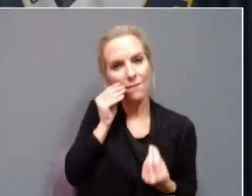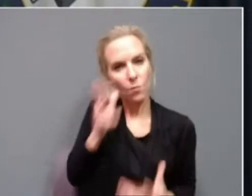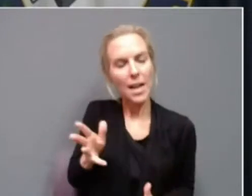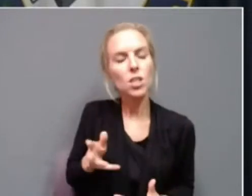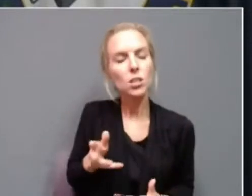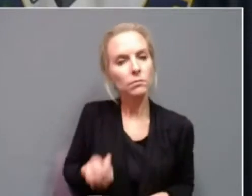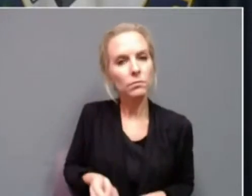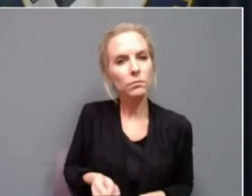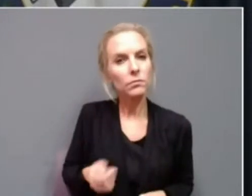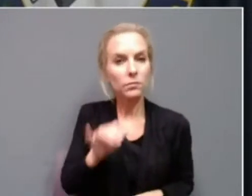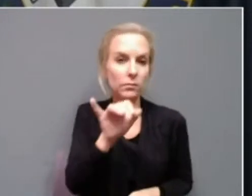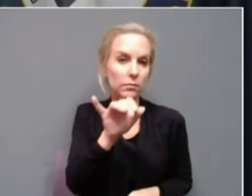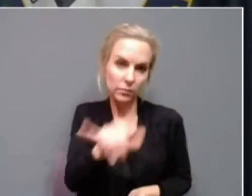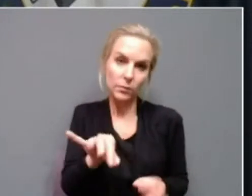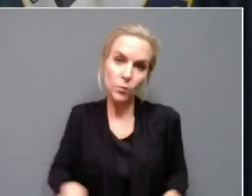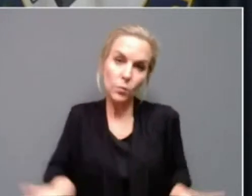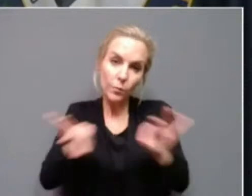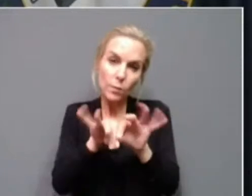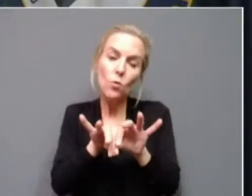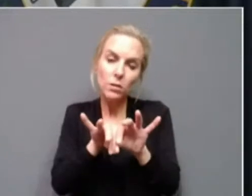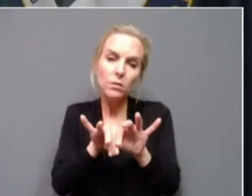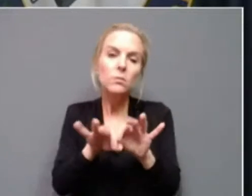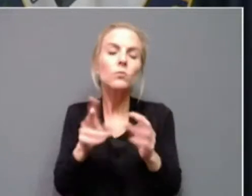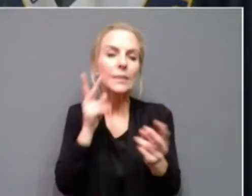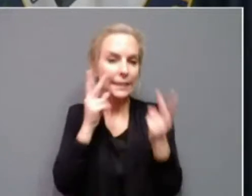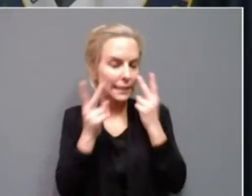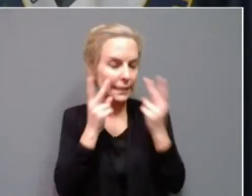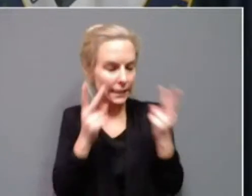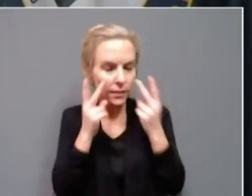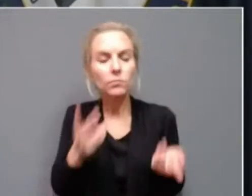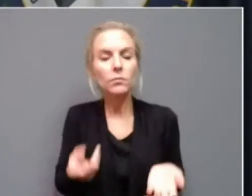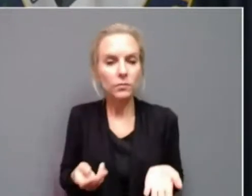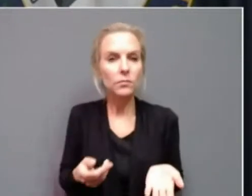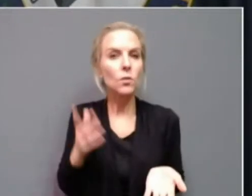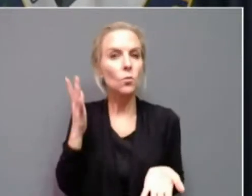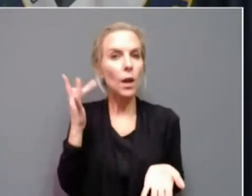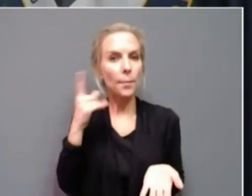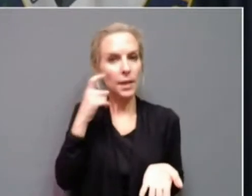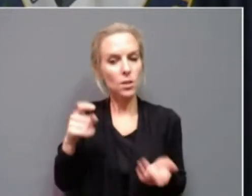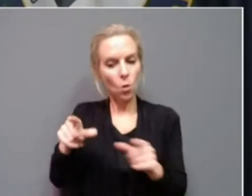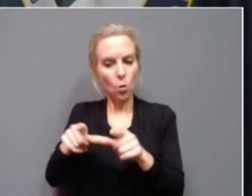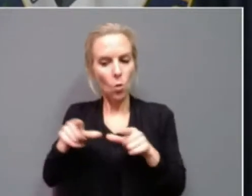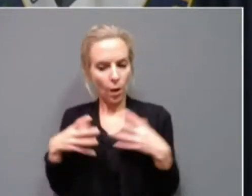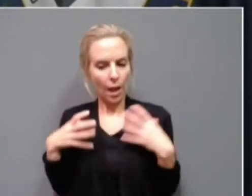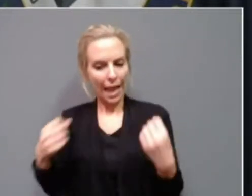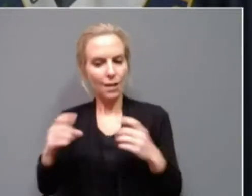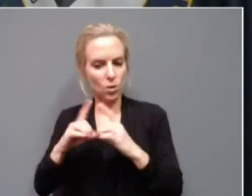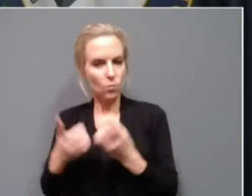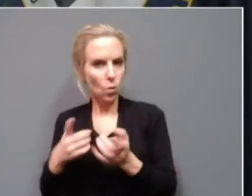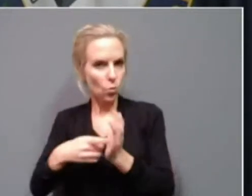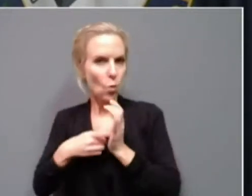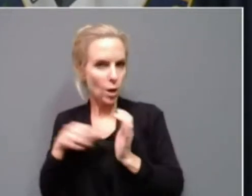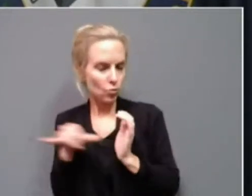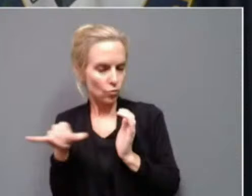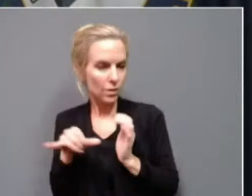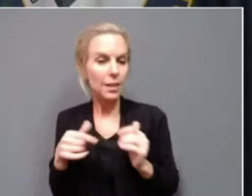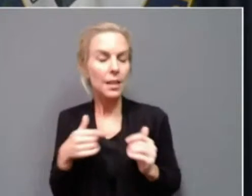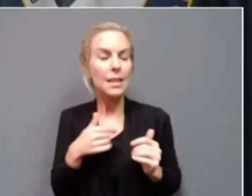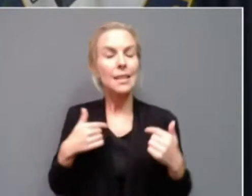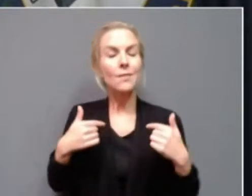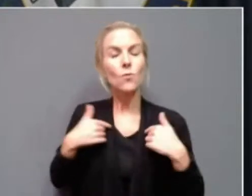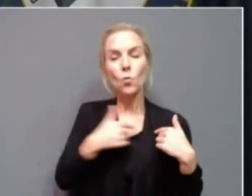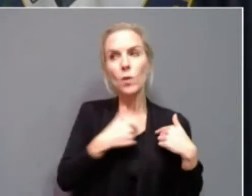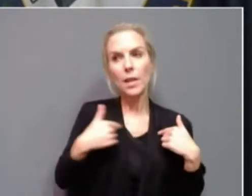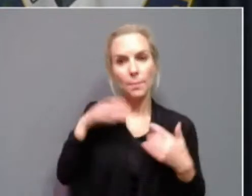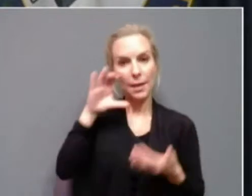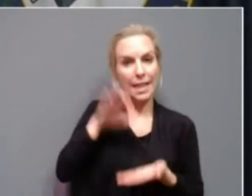So that's important. And we're seeing that because the local health department will require it too. If we believe that the